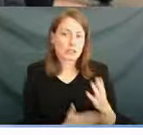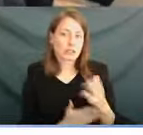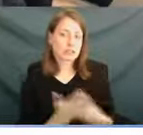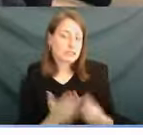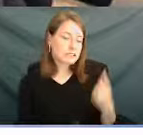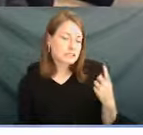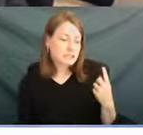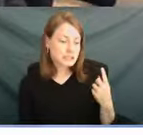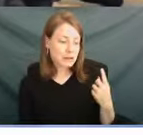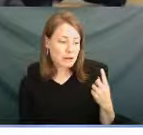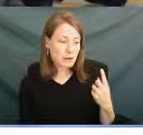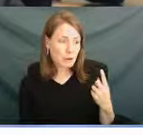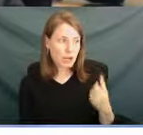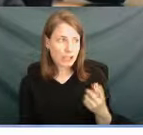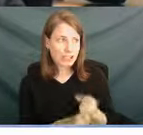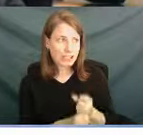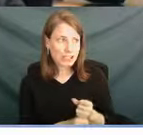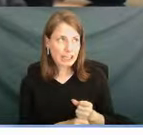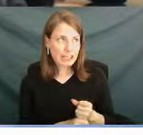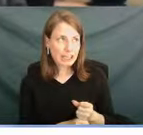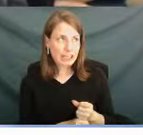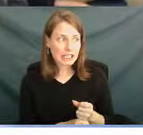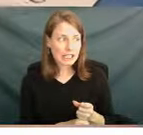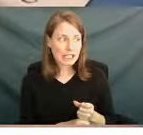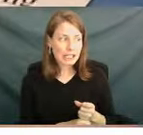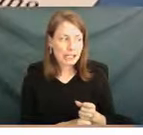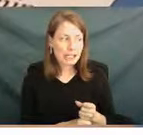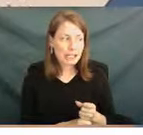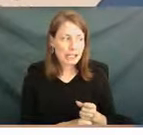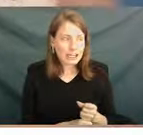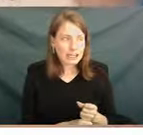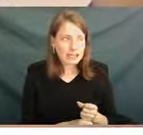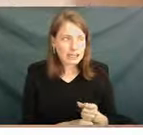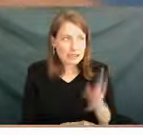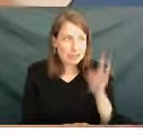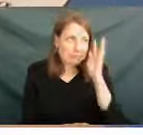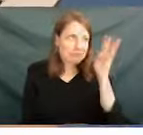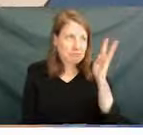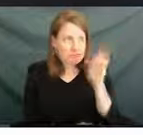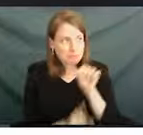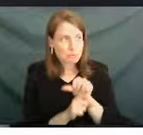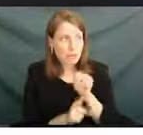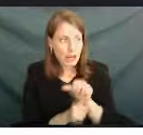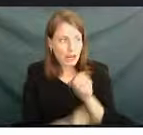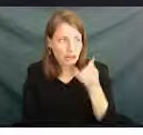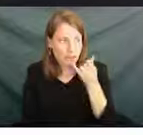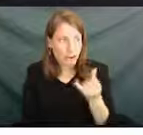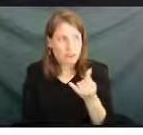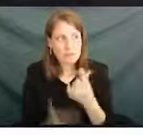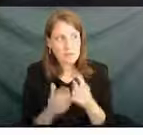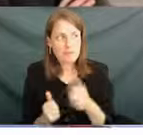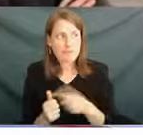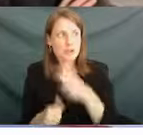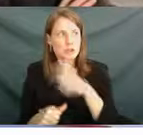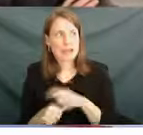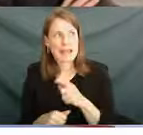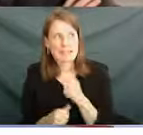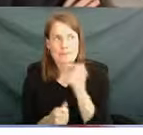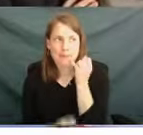time someone's giggling And then the next time it could be silence. Yeah. So we'll start off laughing at the phone because it's the